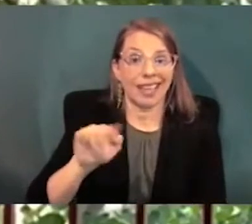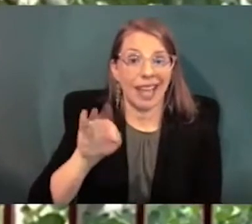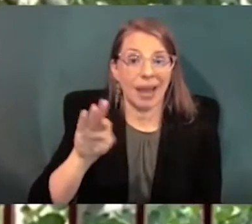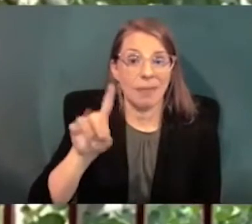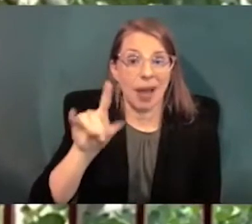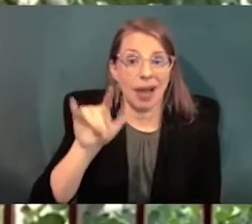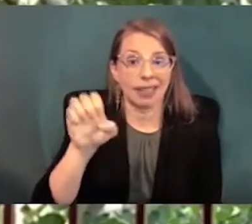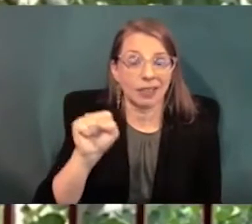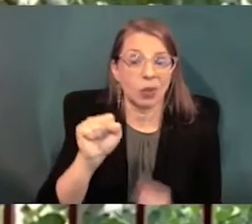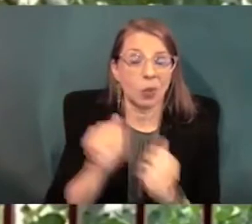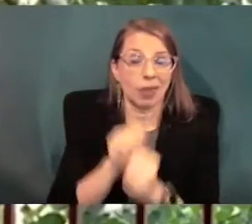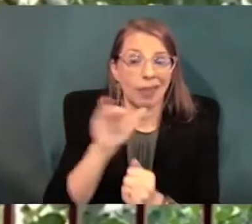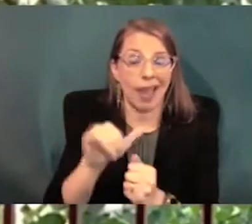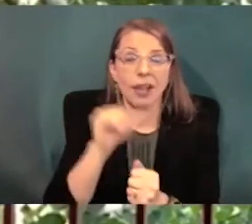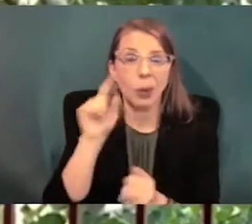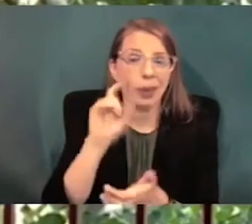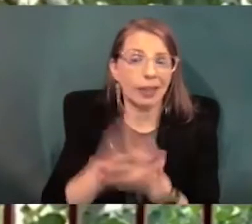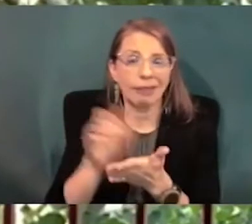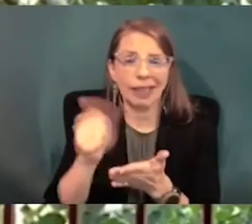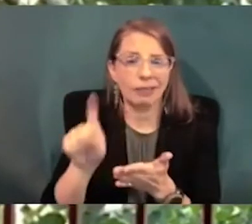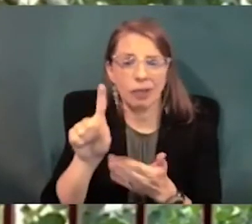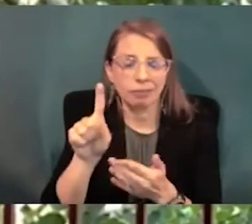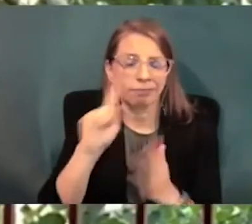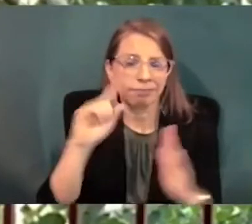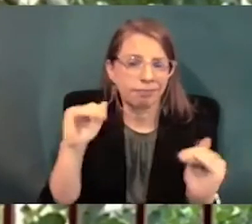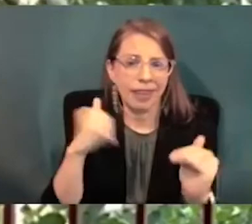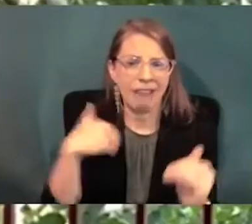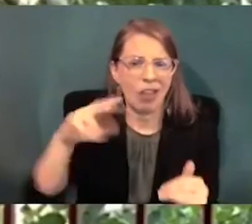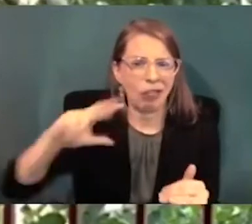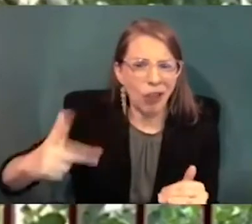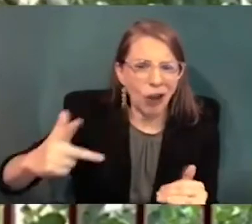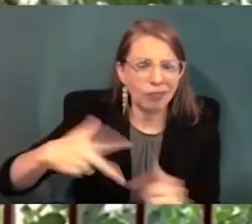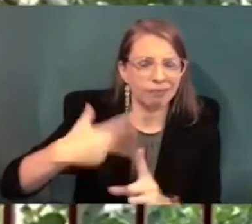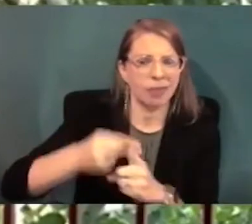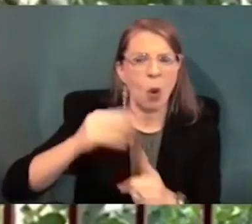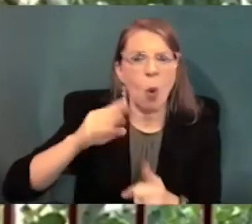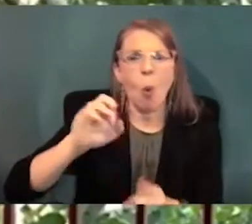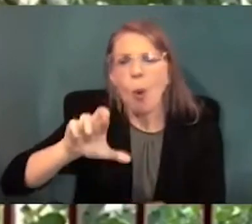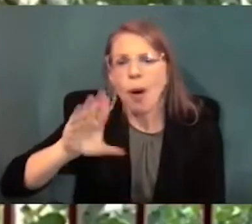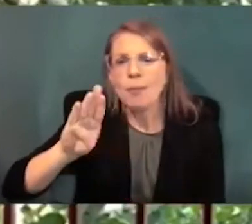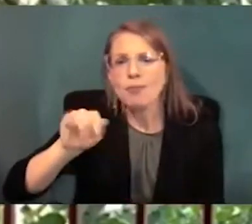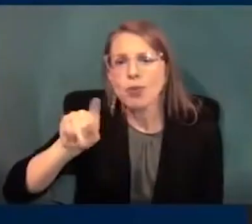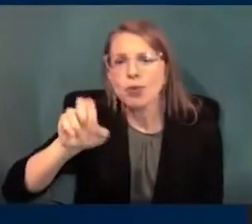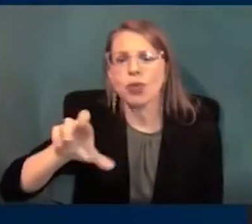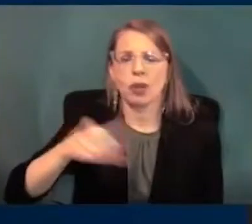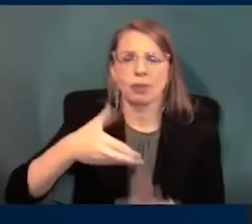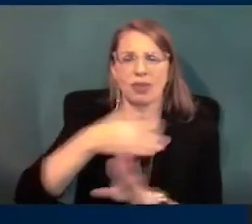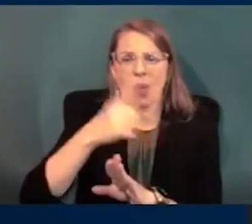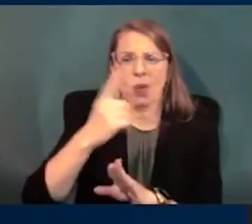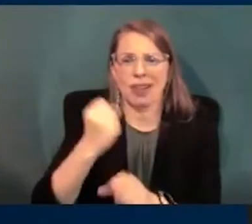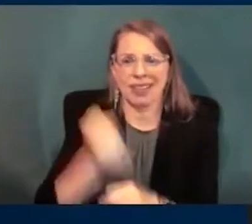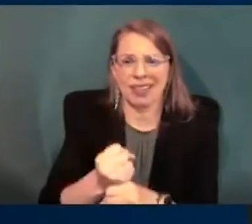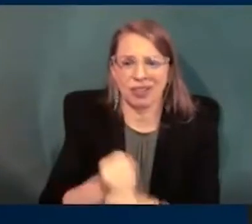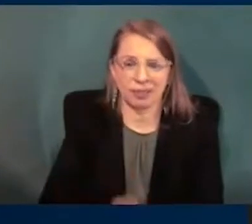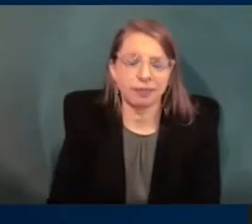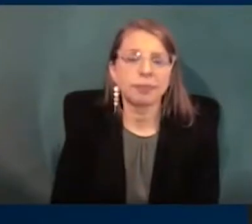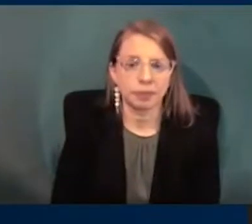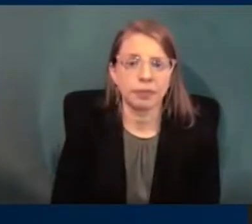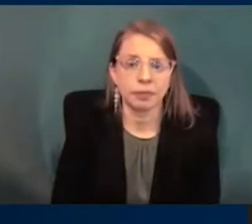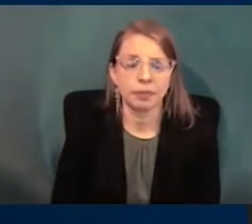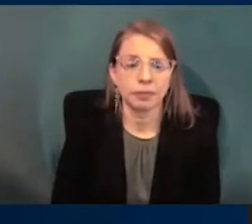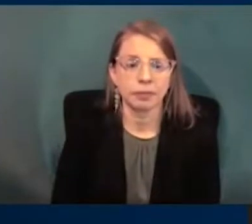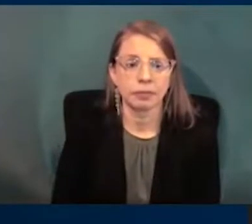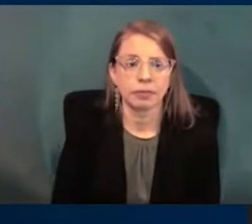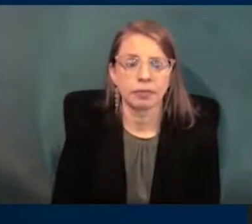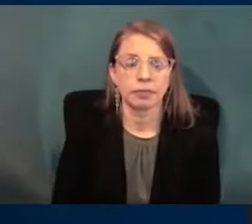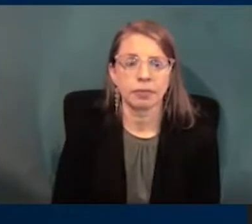don't believe really anybody is expecting to have a third dose or a booster any time before a year. Yeah, I think that's right. And just to say, it does work against the